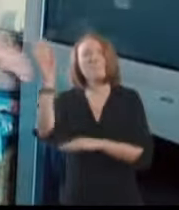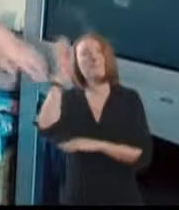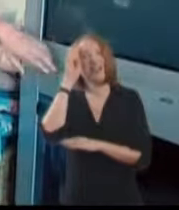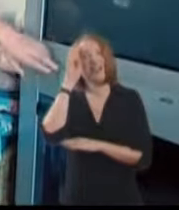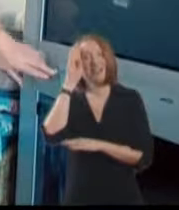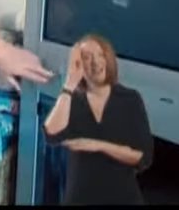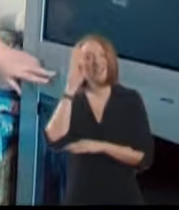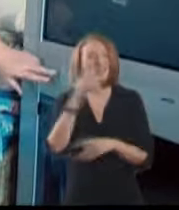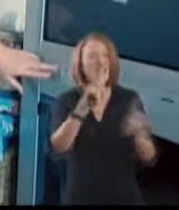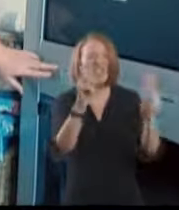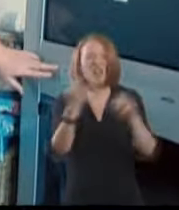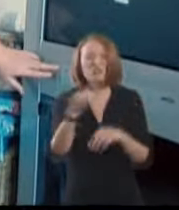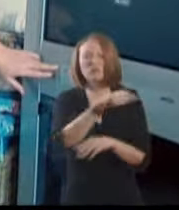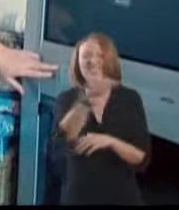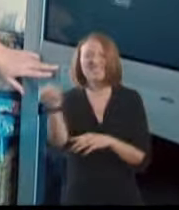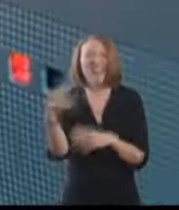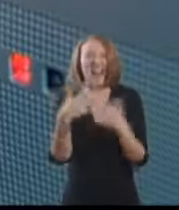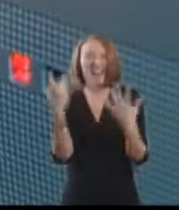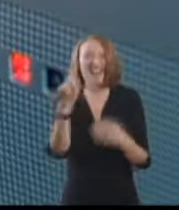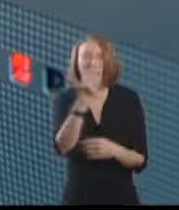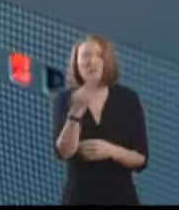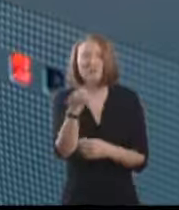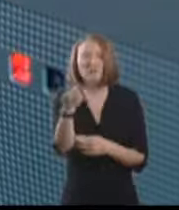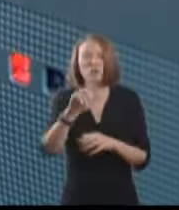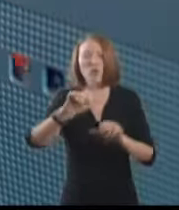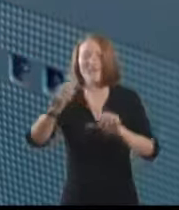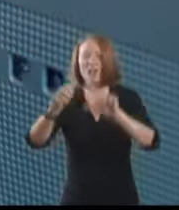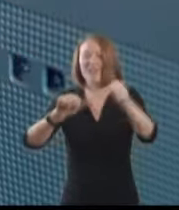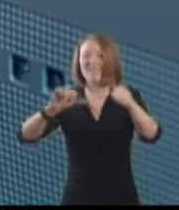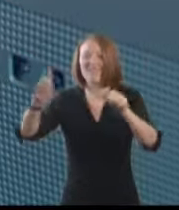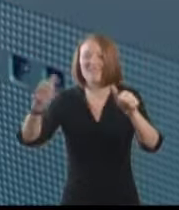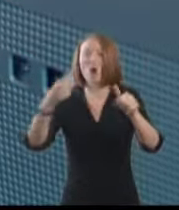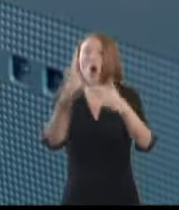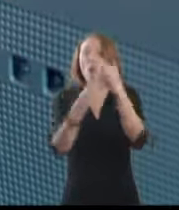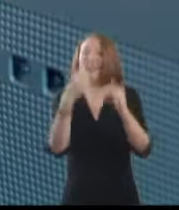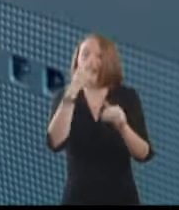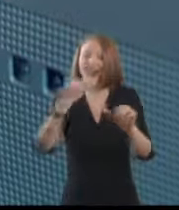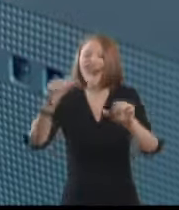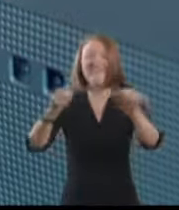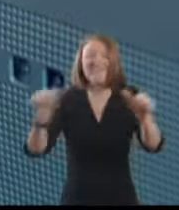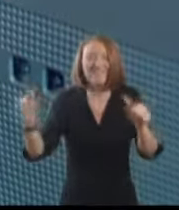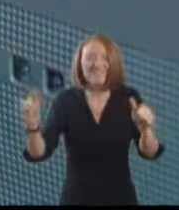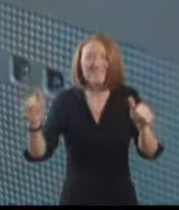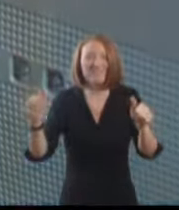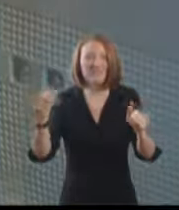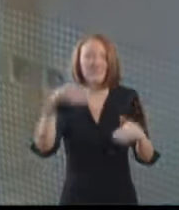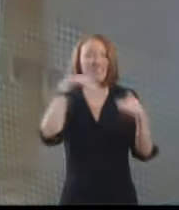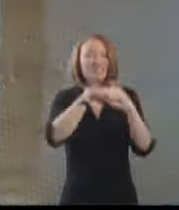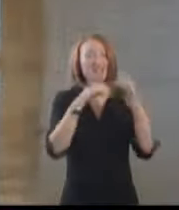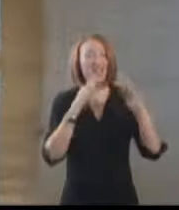Before you go to bed, switch off any electrical item that can be switched off and close all internal doors.